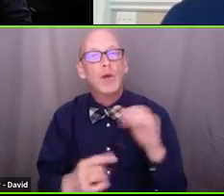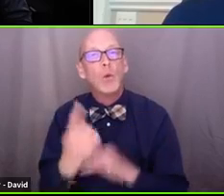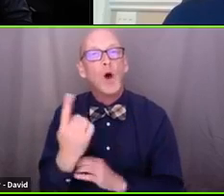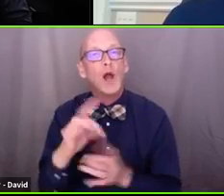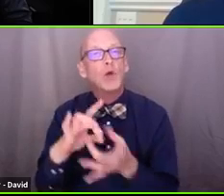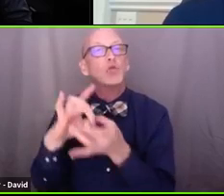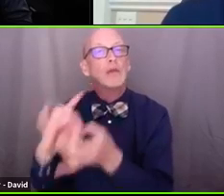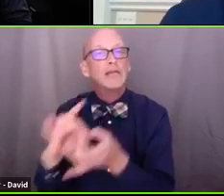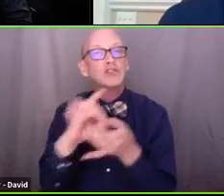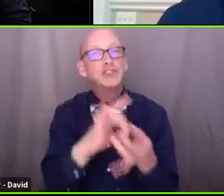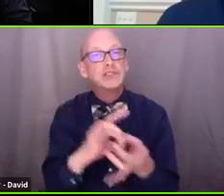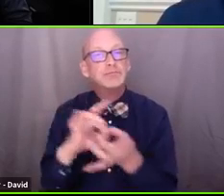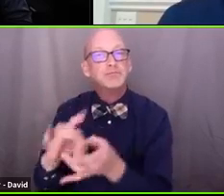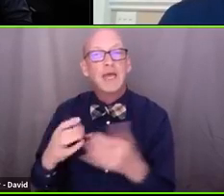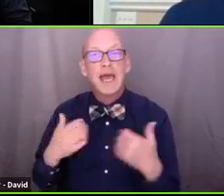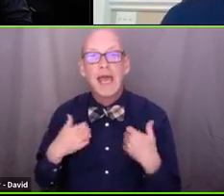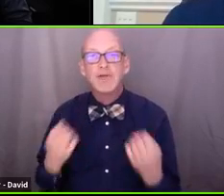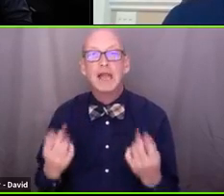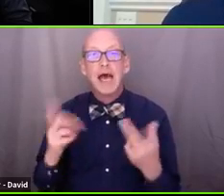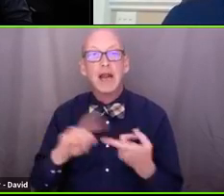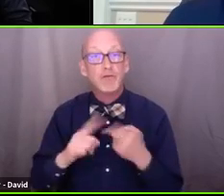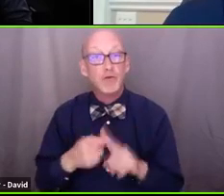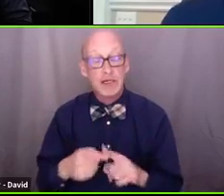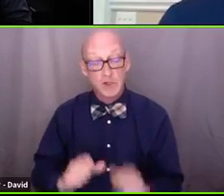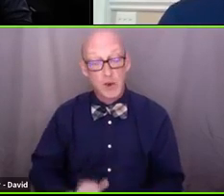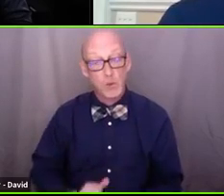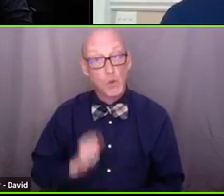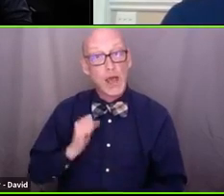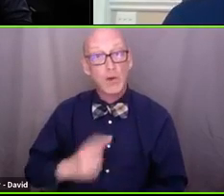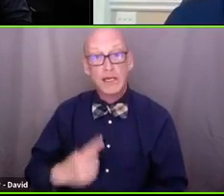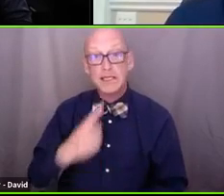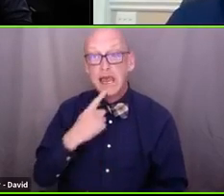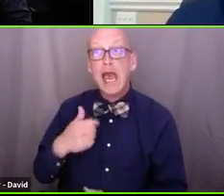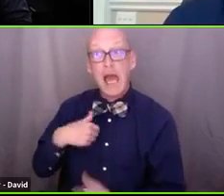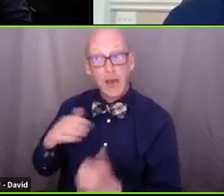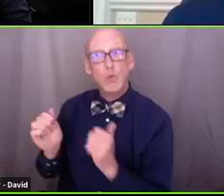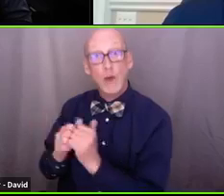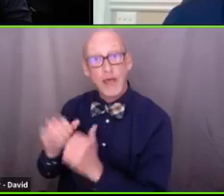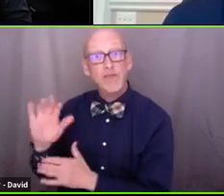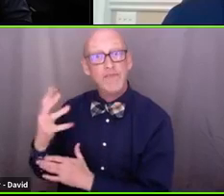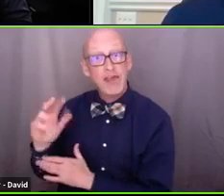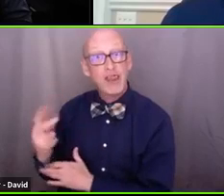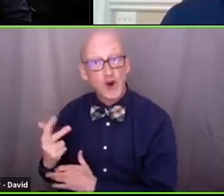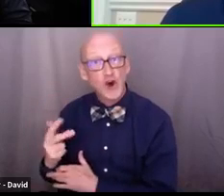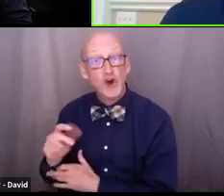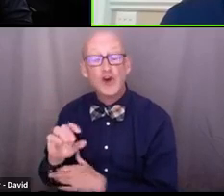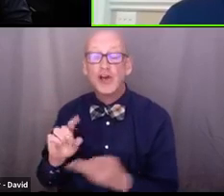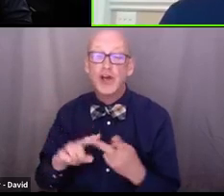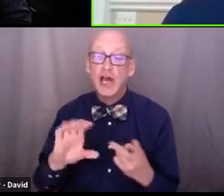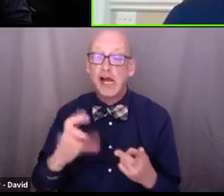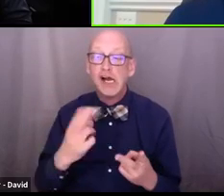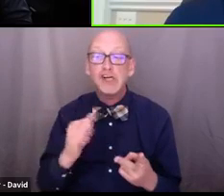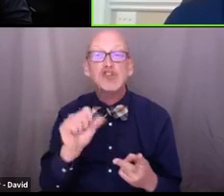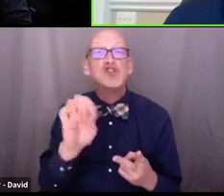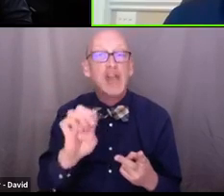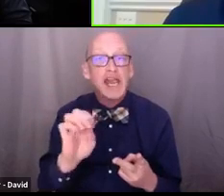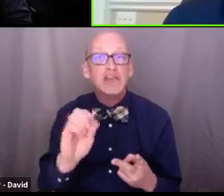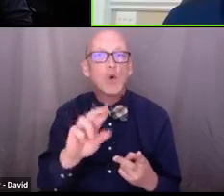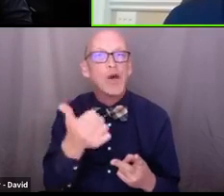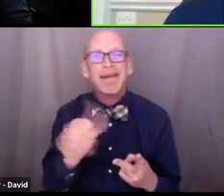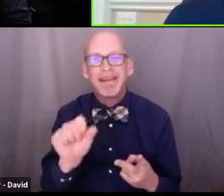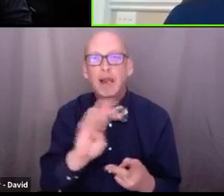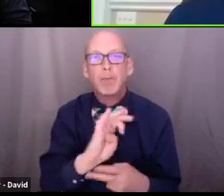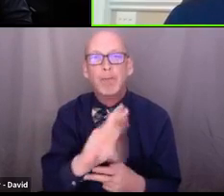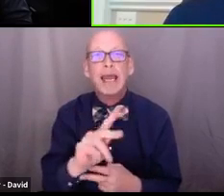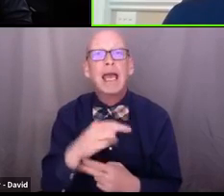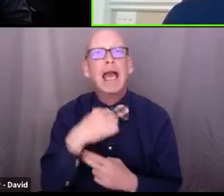So I have a lot of friends who are proud to say that they're with Fifth Third Bank or they're with Chase or you name the bank. And I always instruct